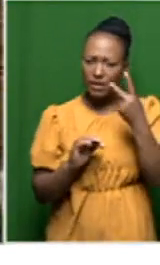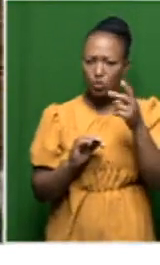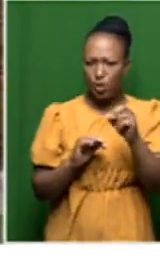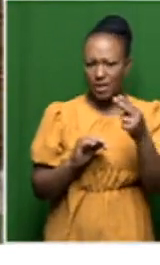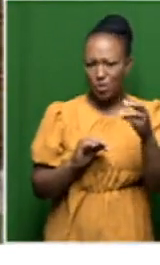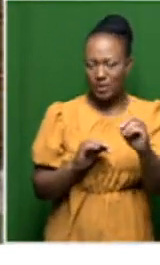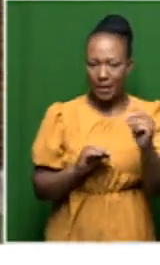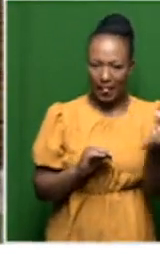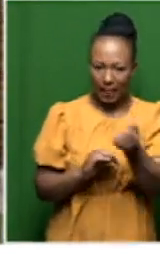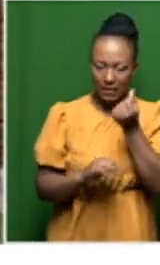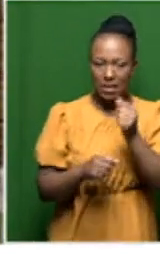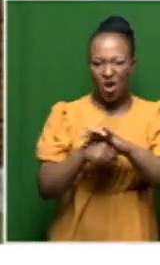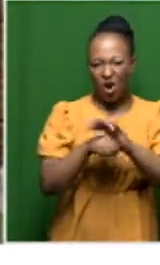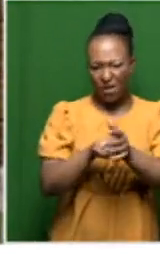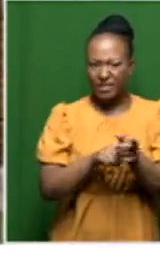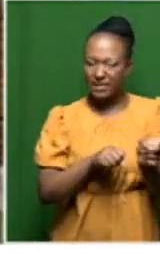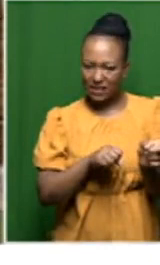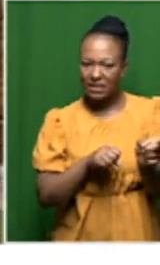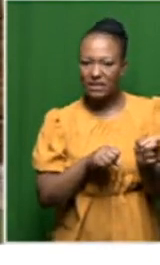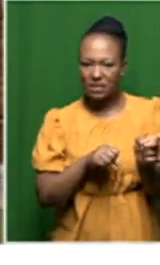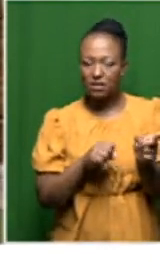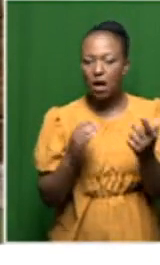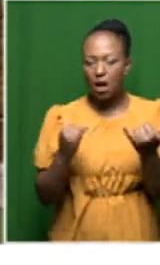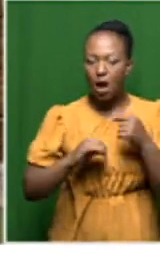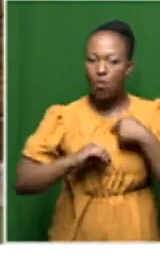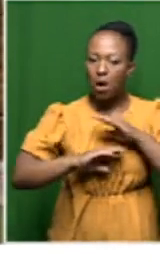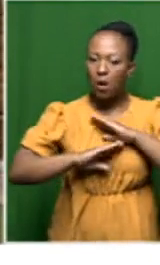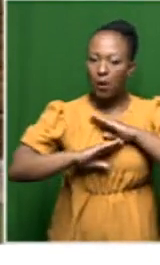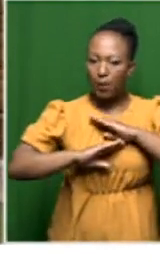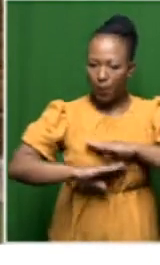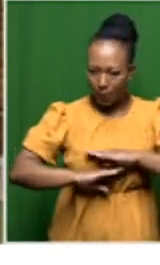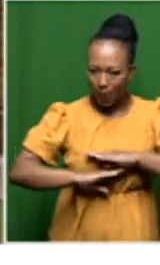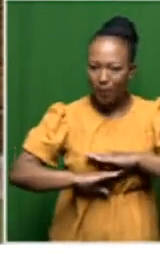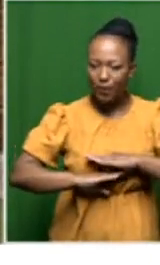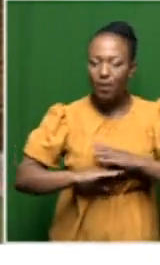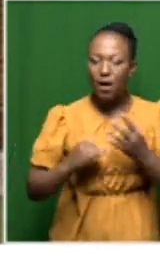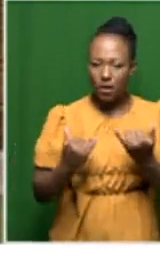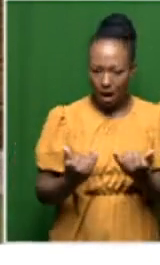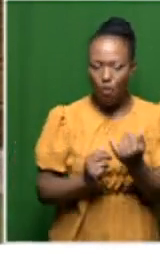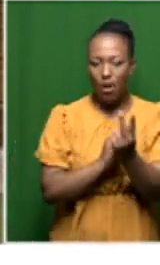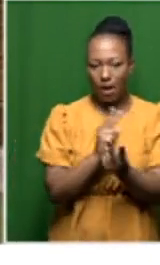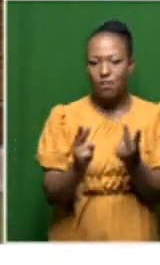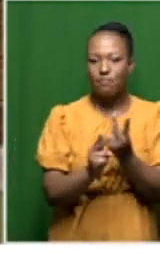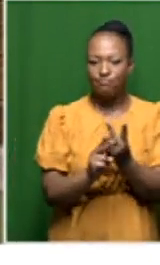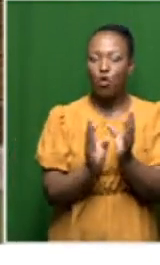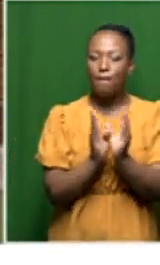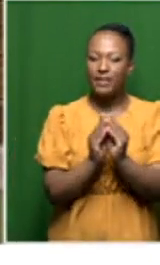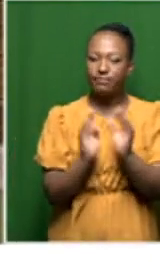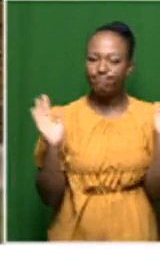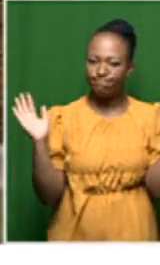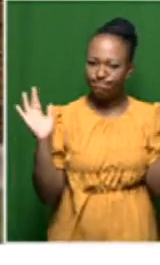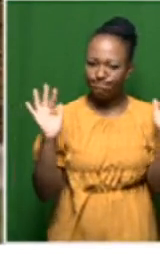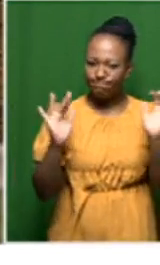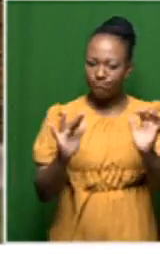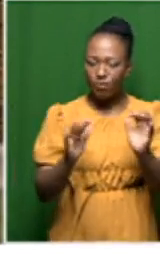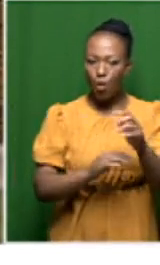2020, but COVID happened. Now at least you are relieved that we have got an opportunity to showcase the potential that this